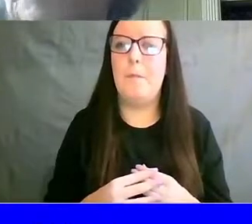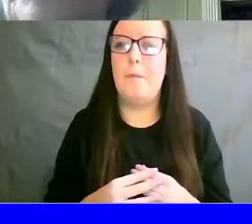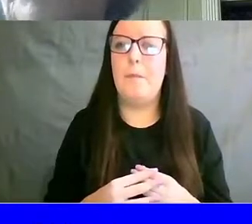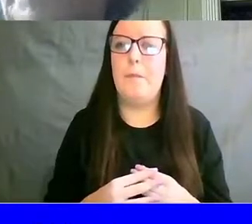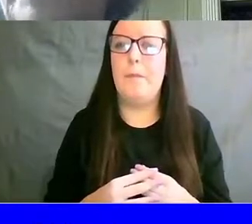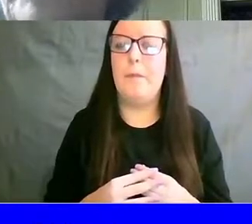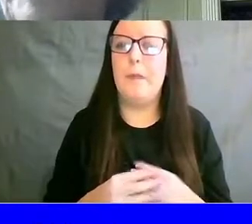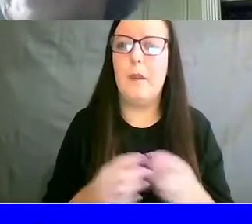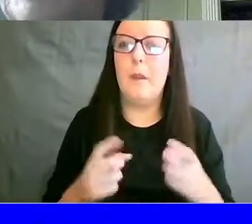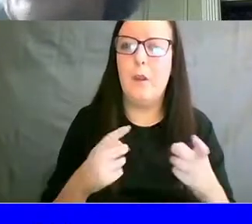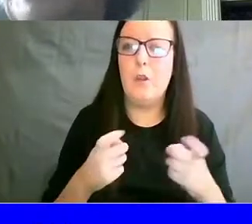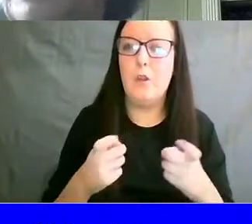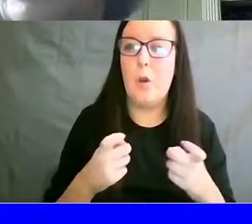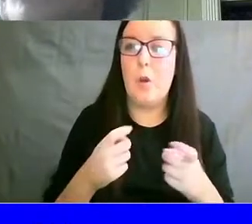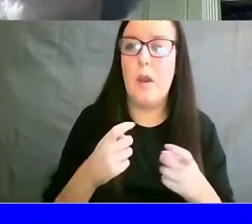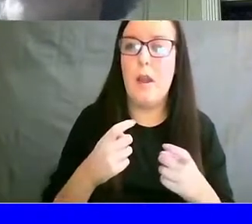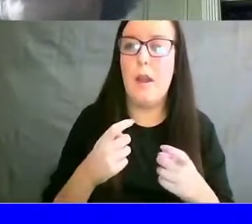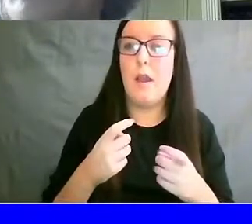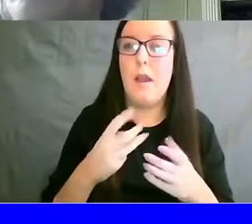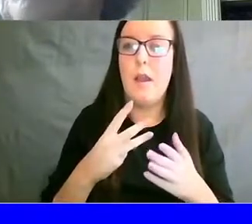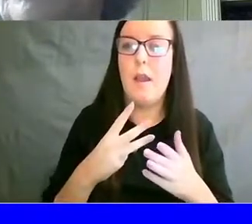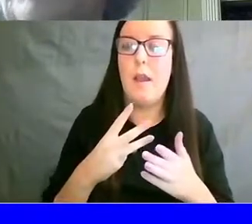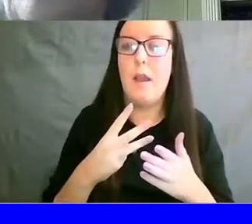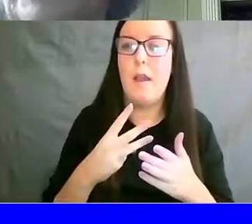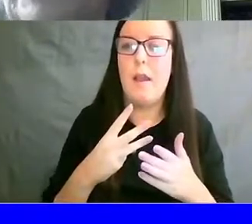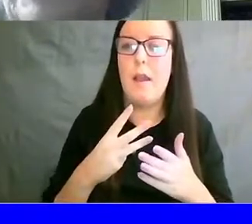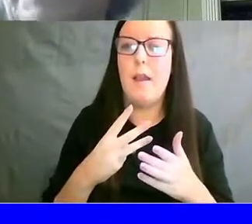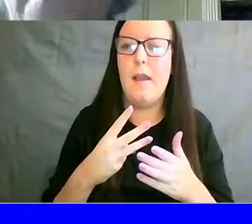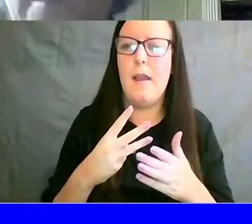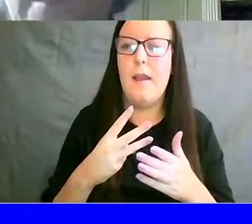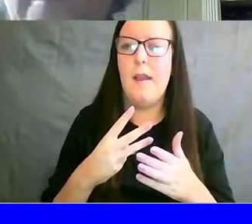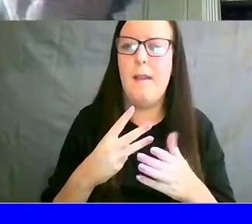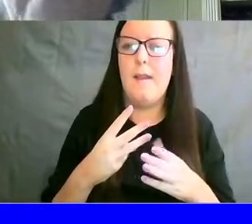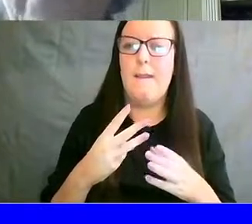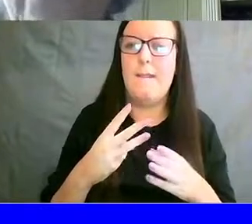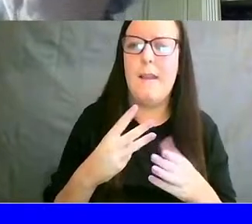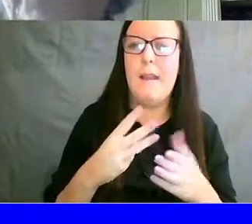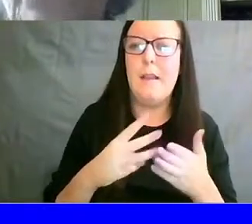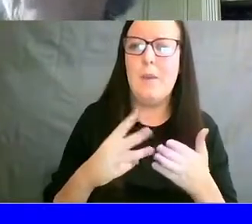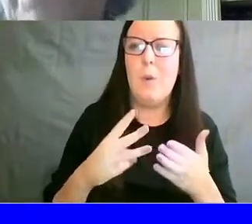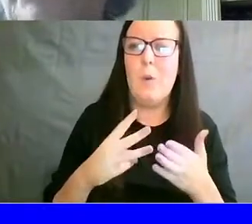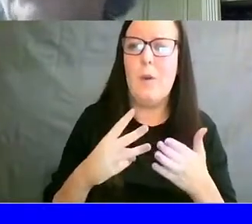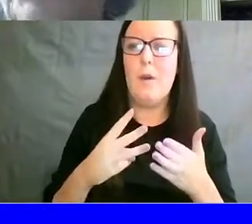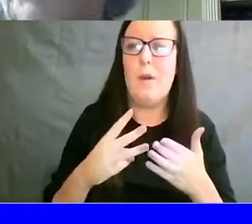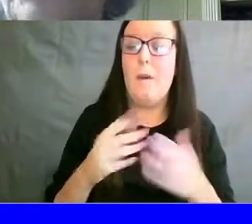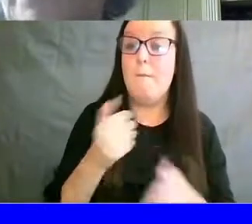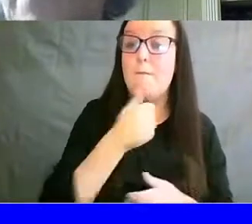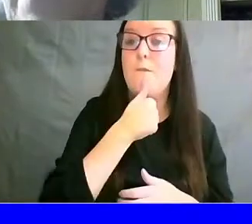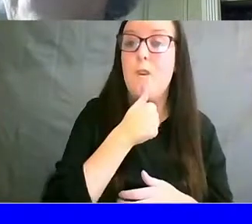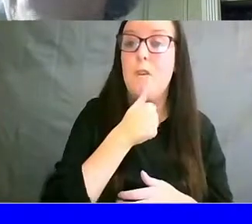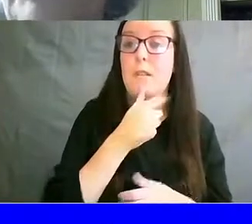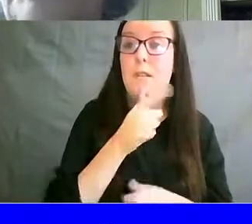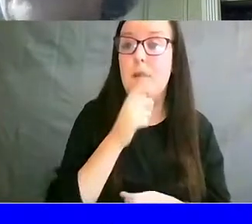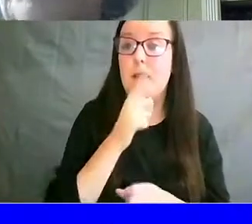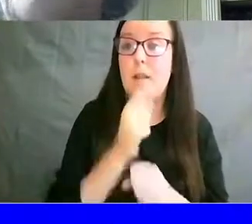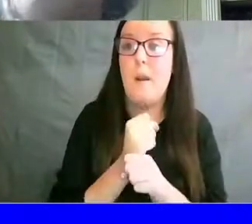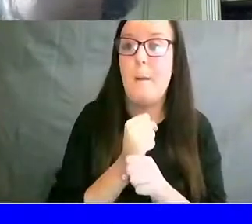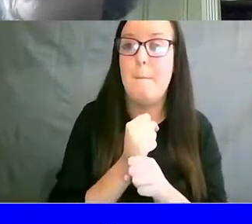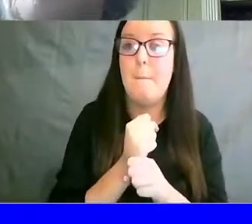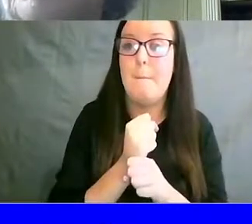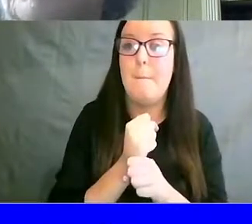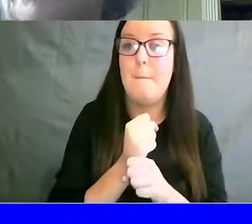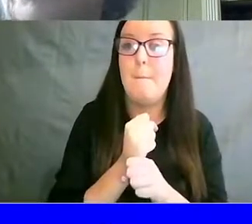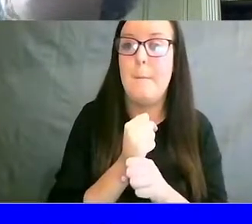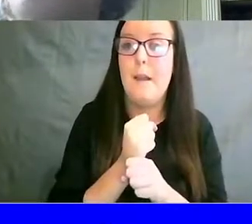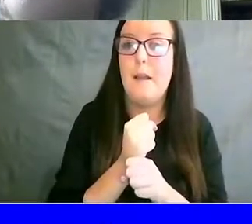So the slides are still not up. What I'm going to talk about really is, first of all, I'm going to refer to